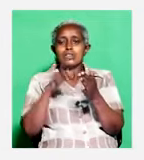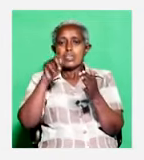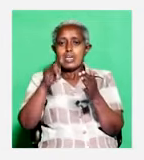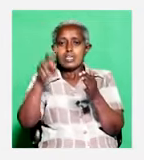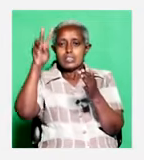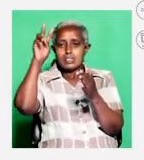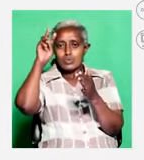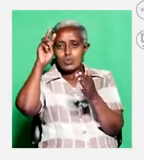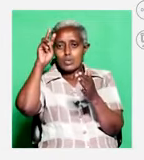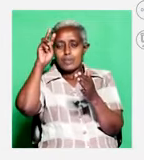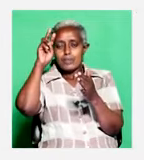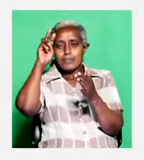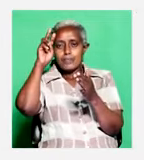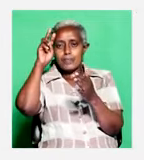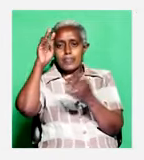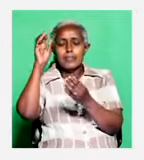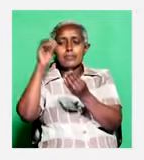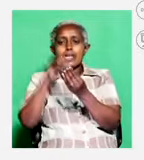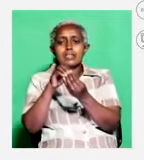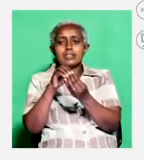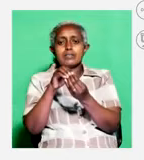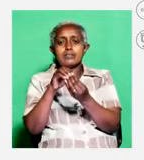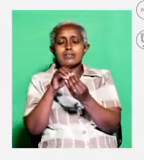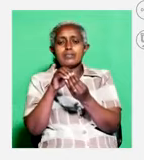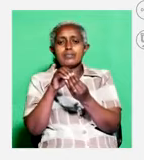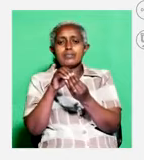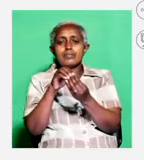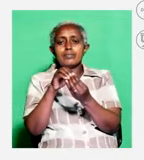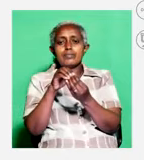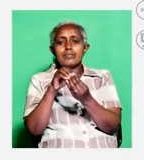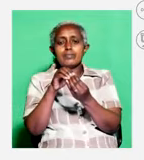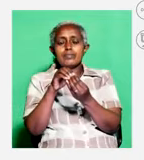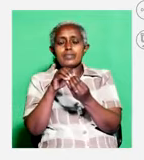x squared plus